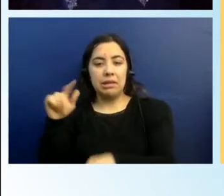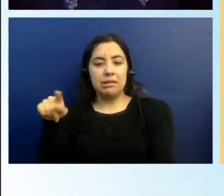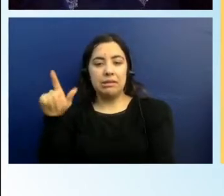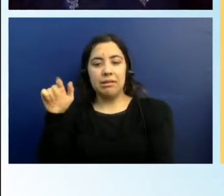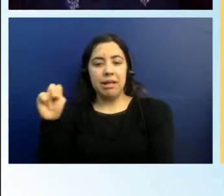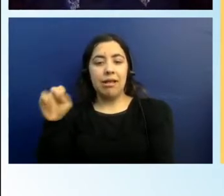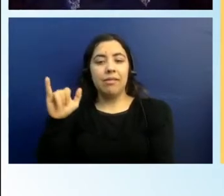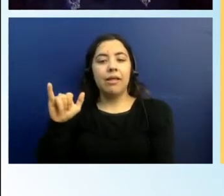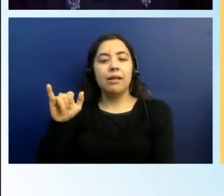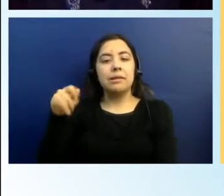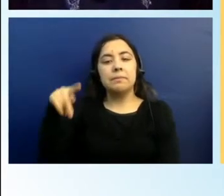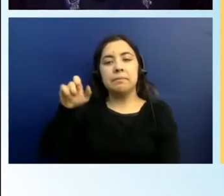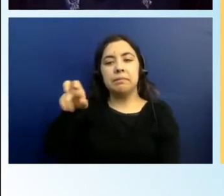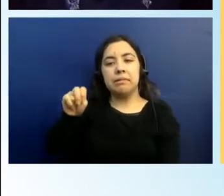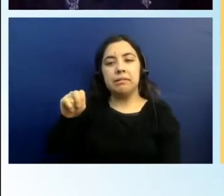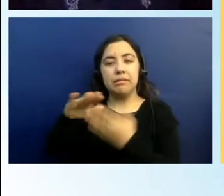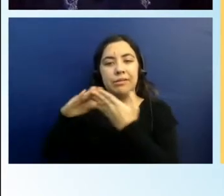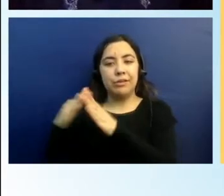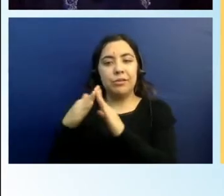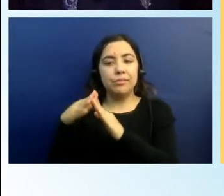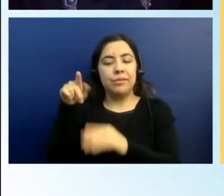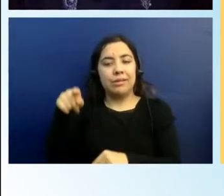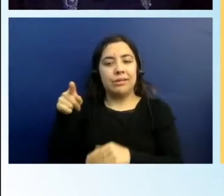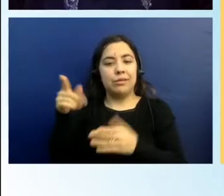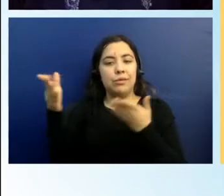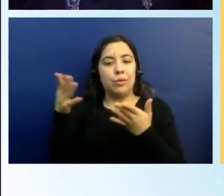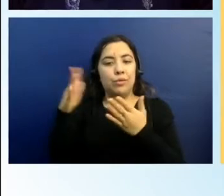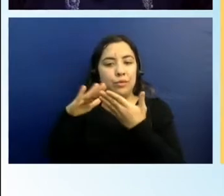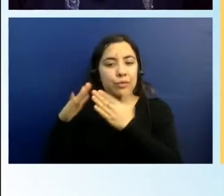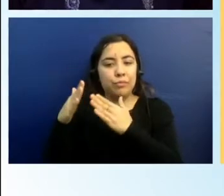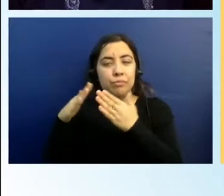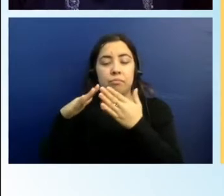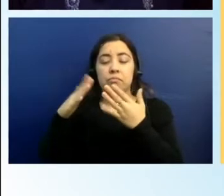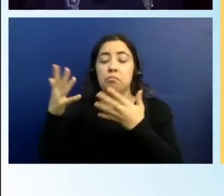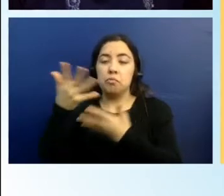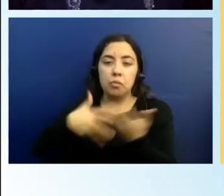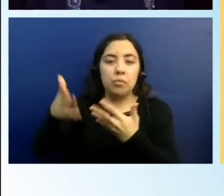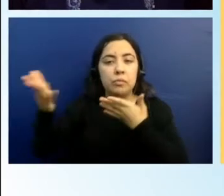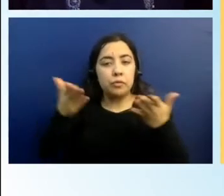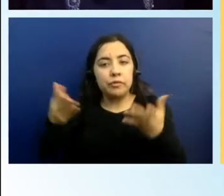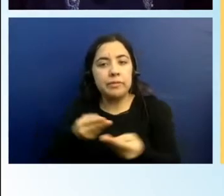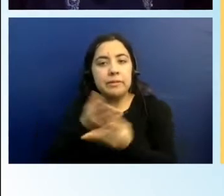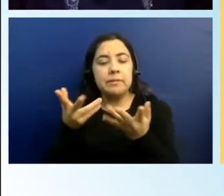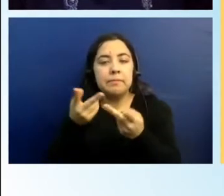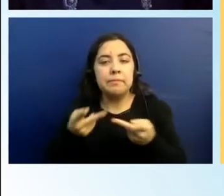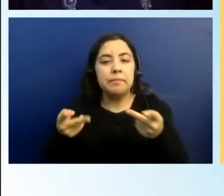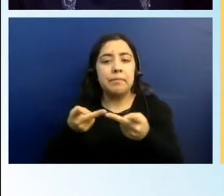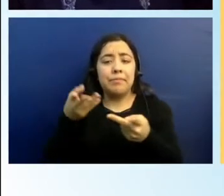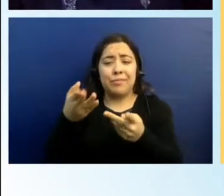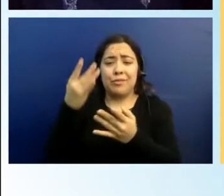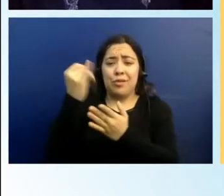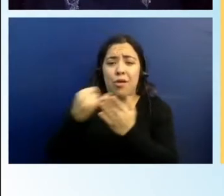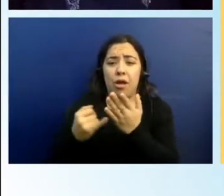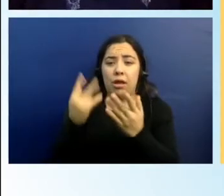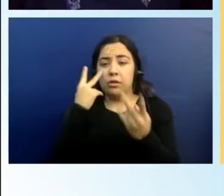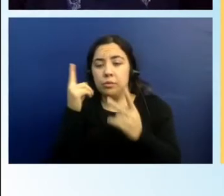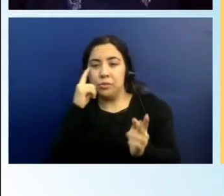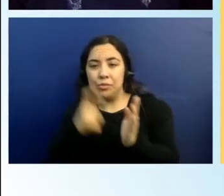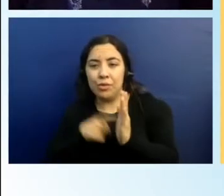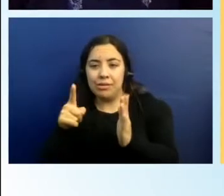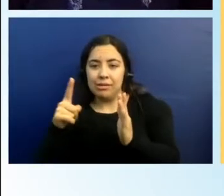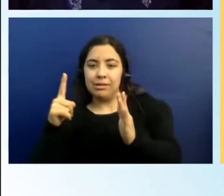that really took the arts as a way to teach and also for first voice